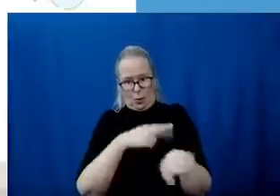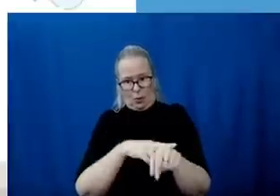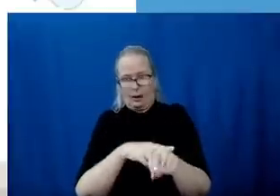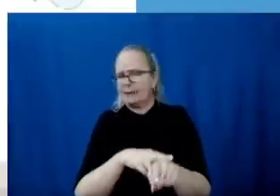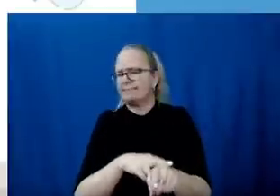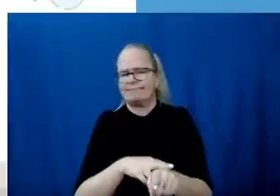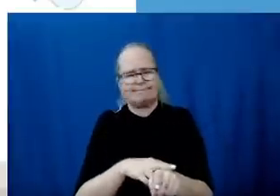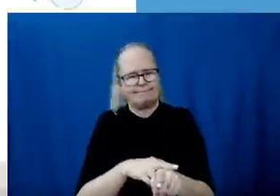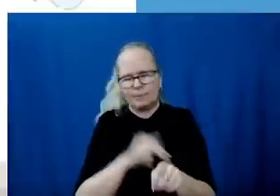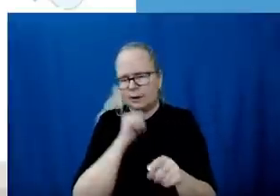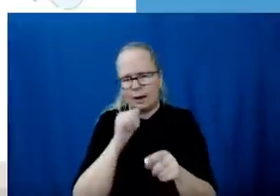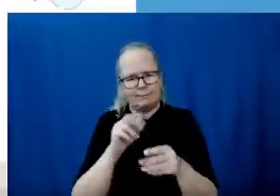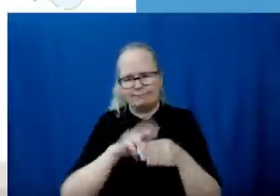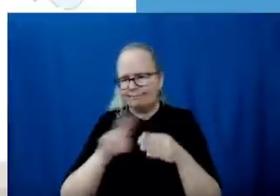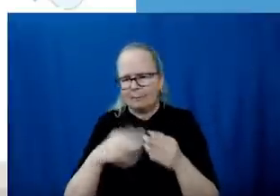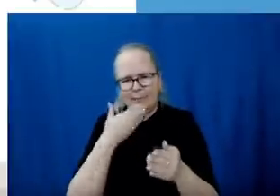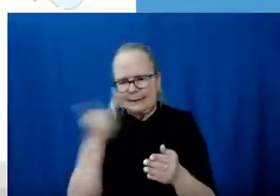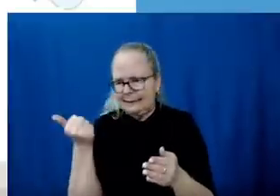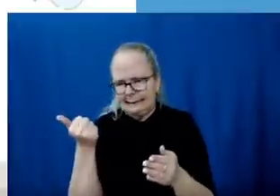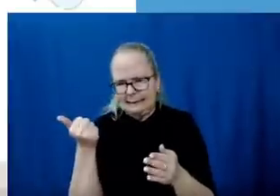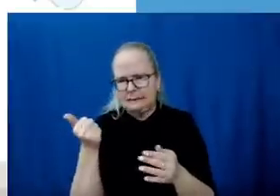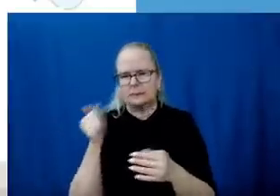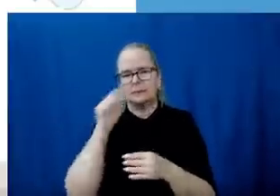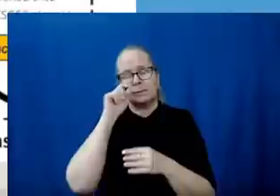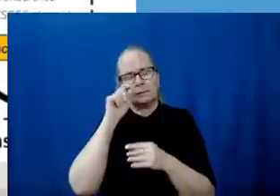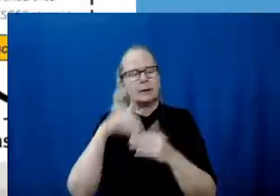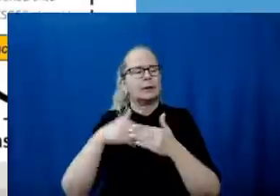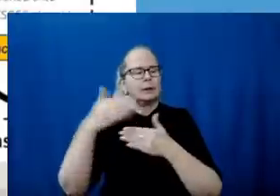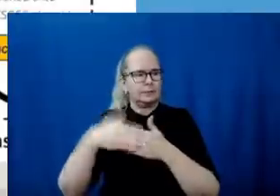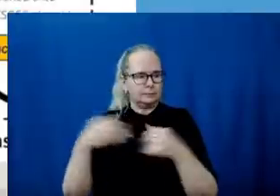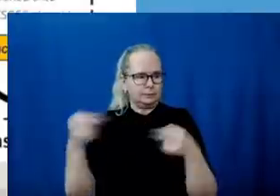don't actually correlate better with outcomes. Next slide, please.